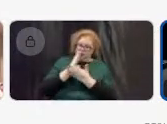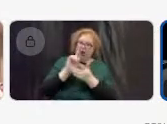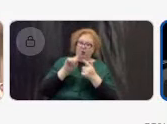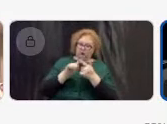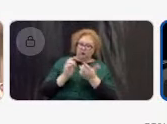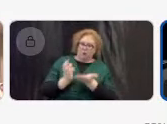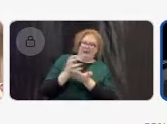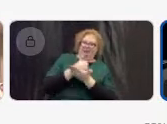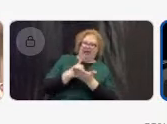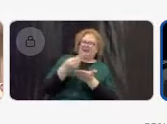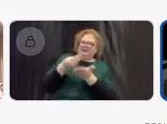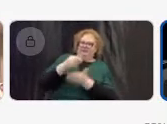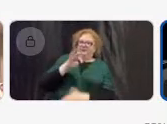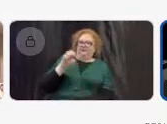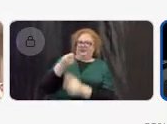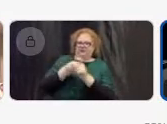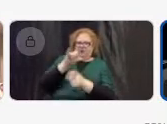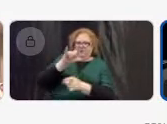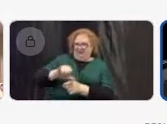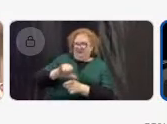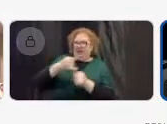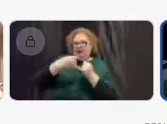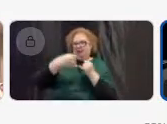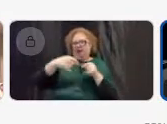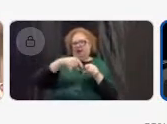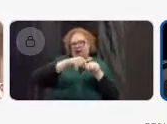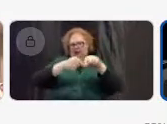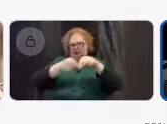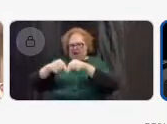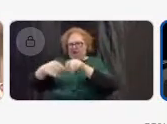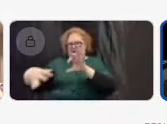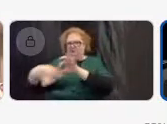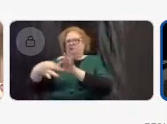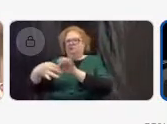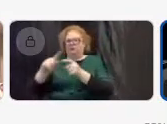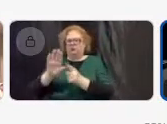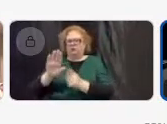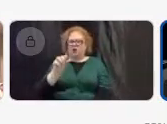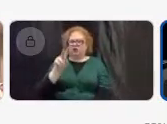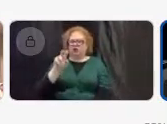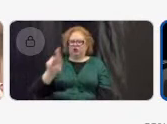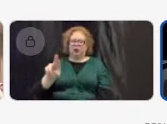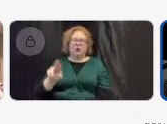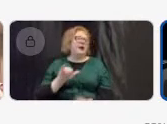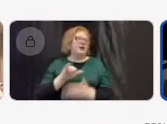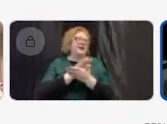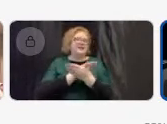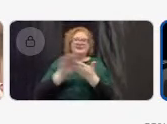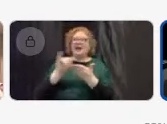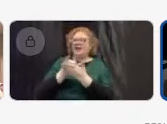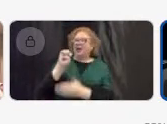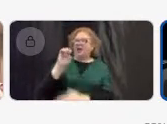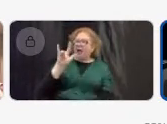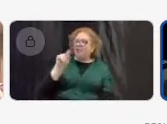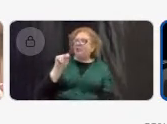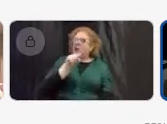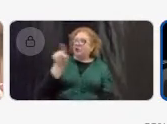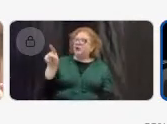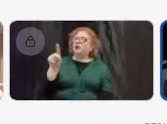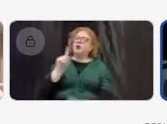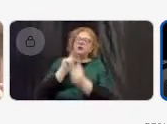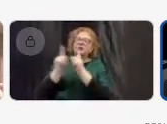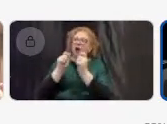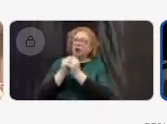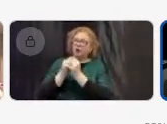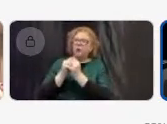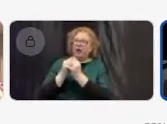is talking with Don Elliott about getting us paid, but they have forgotten to consult with us.